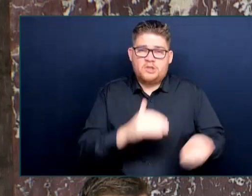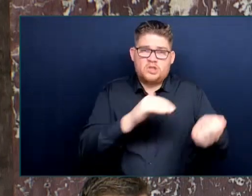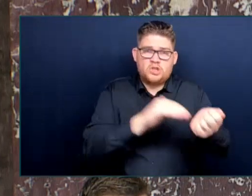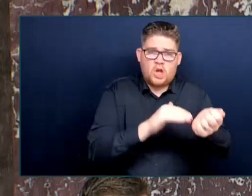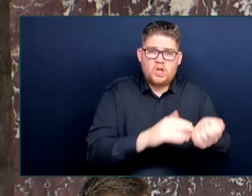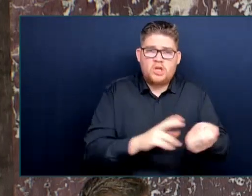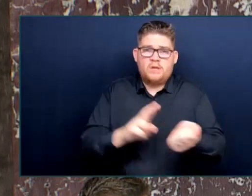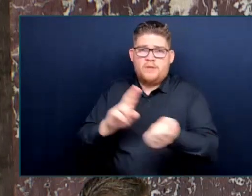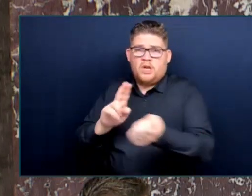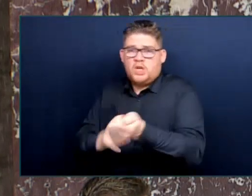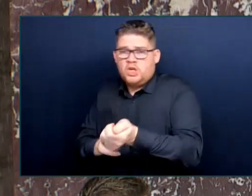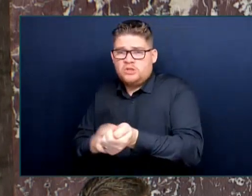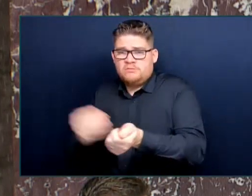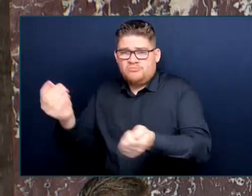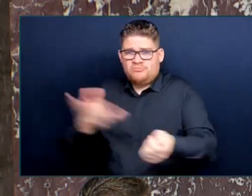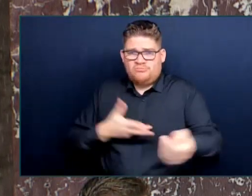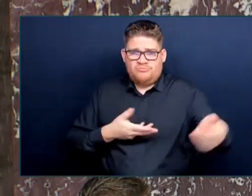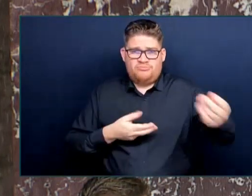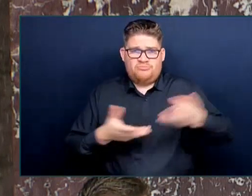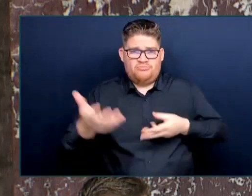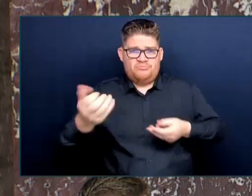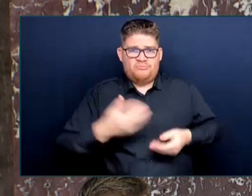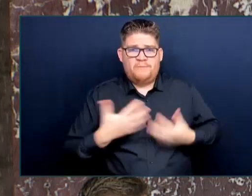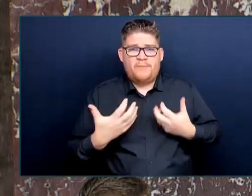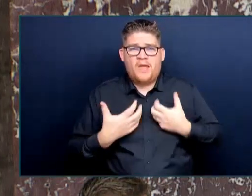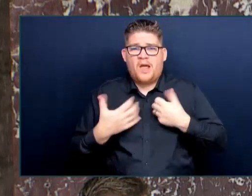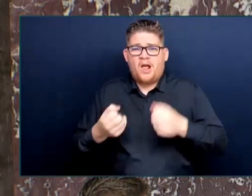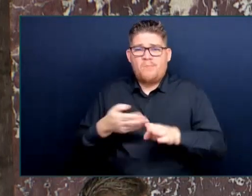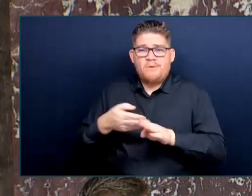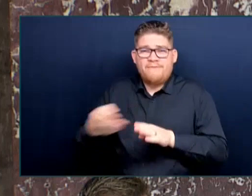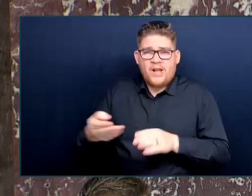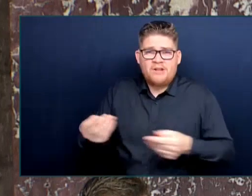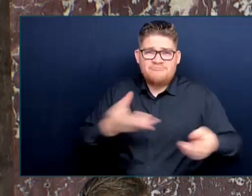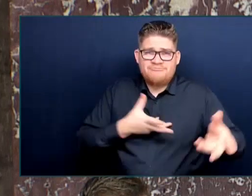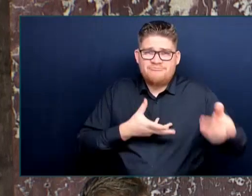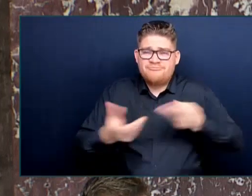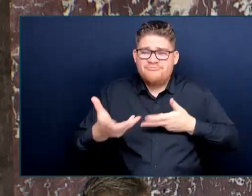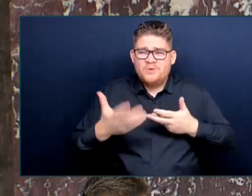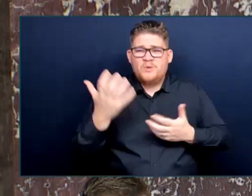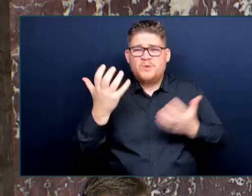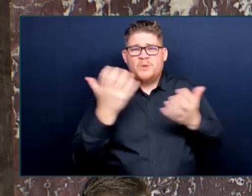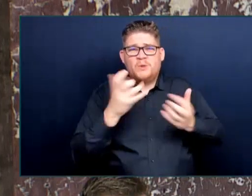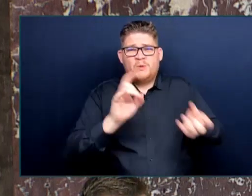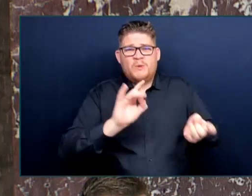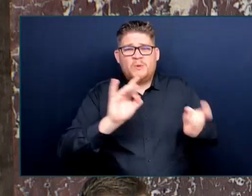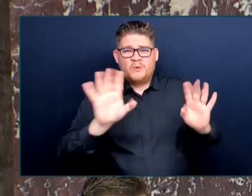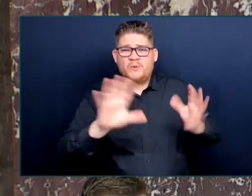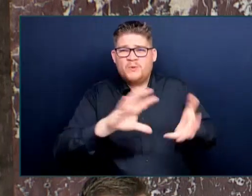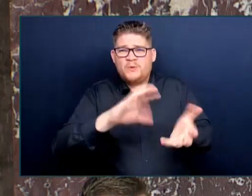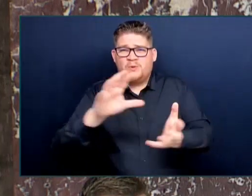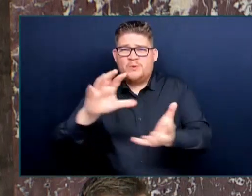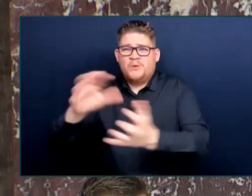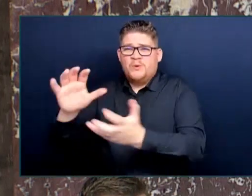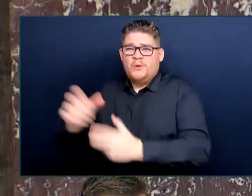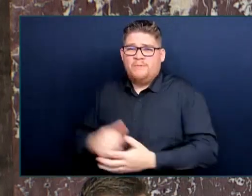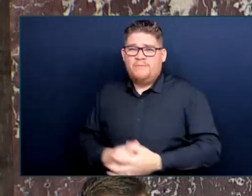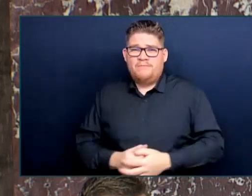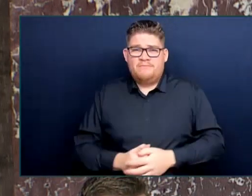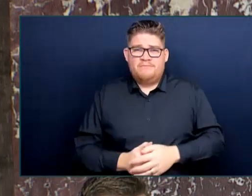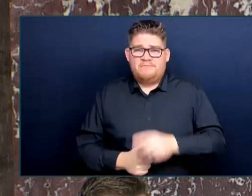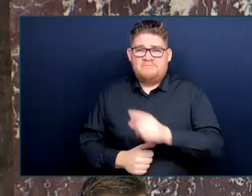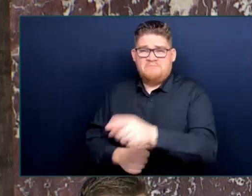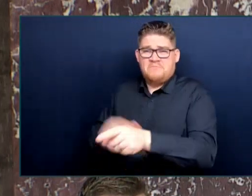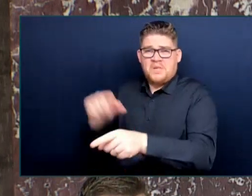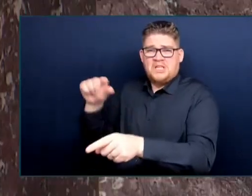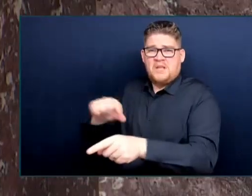professionals working in those facilities. Time and again, this minister brushes those concerns off. That type of